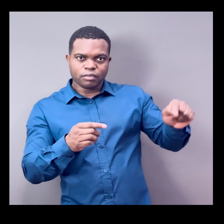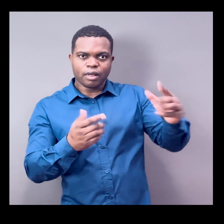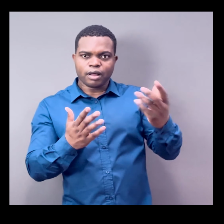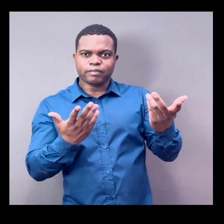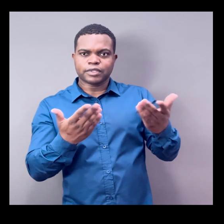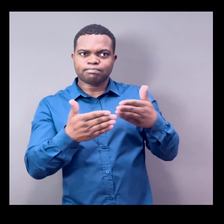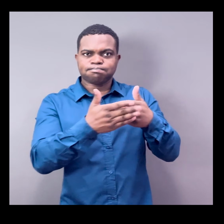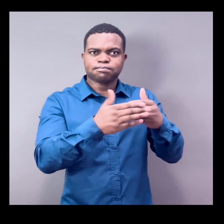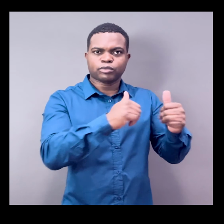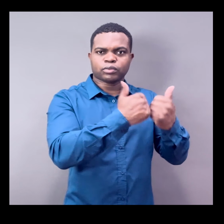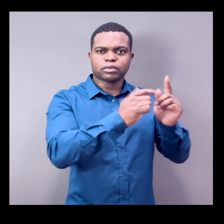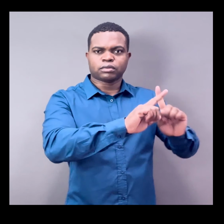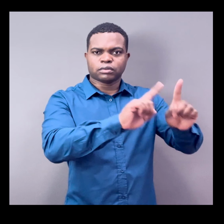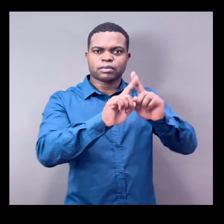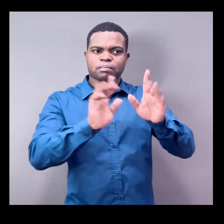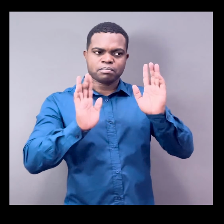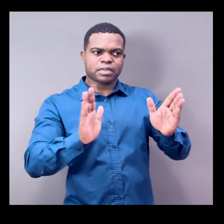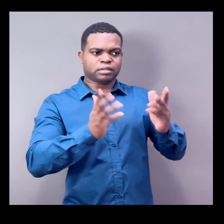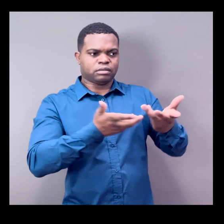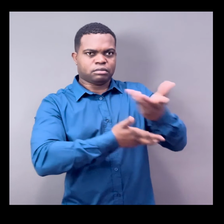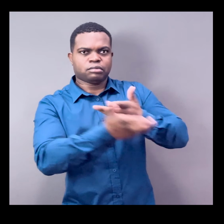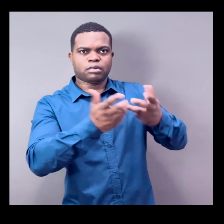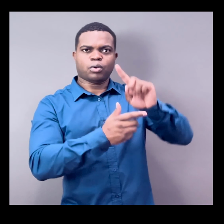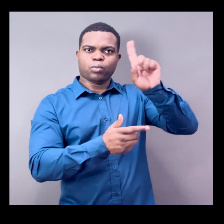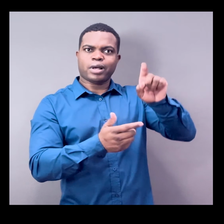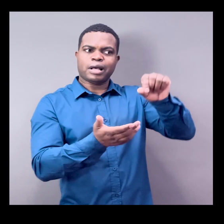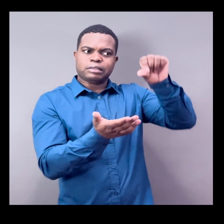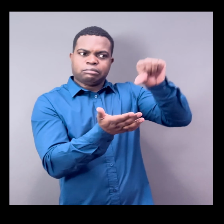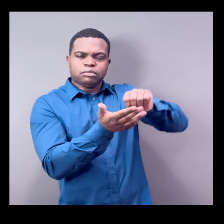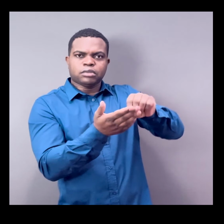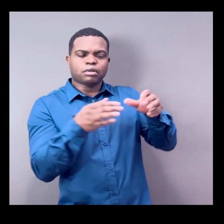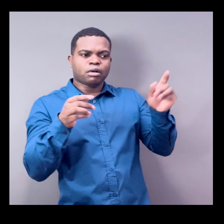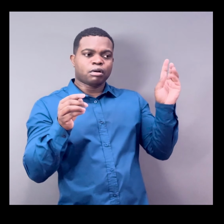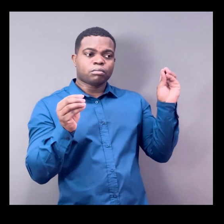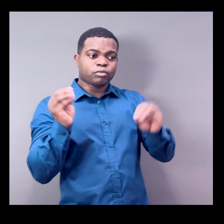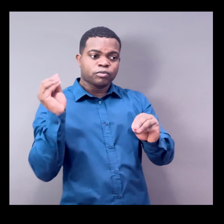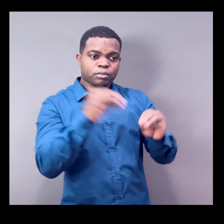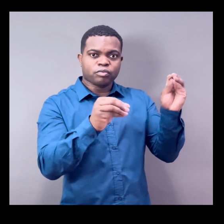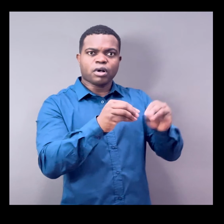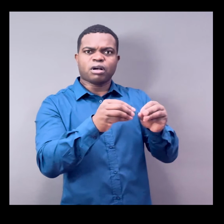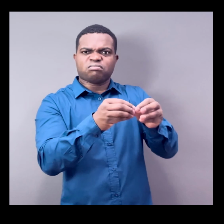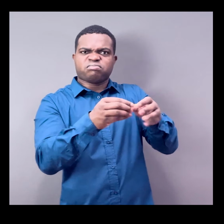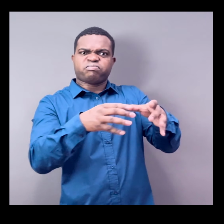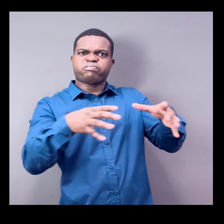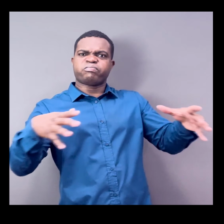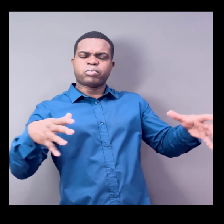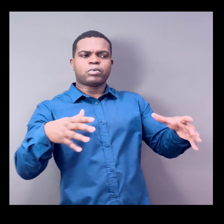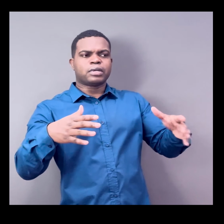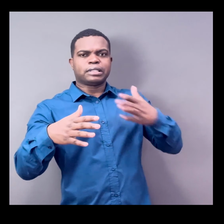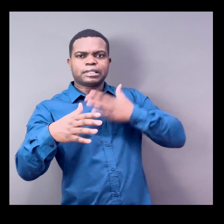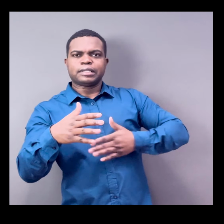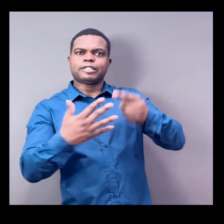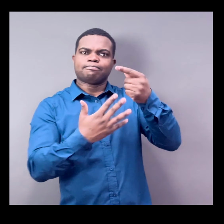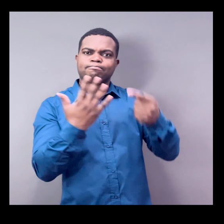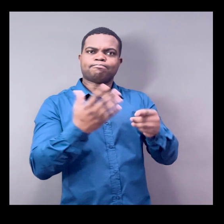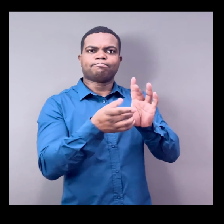which was brought by rapid urbanization. So because there